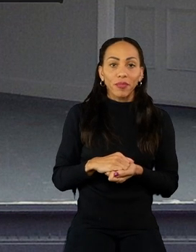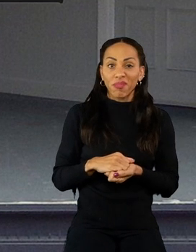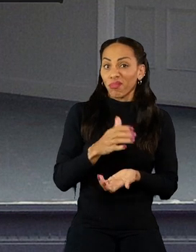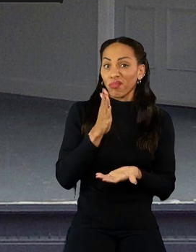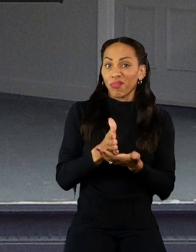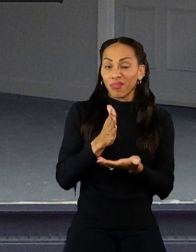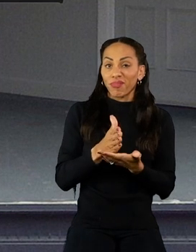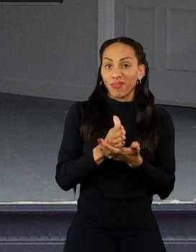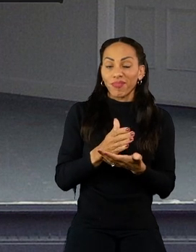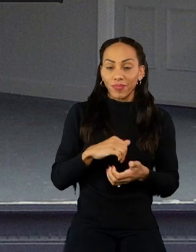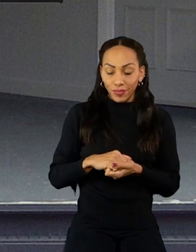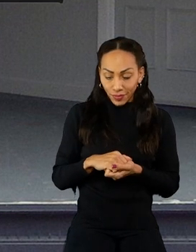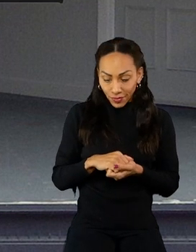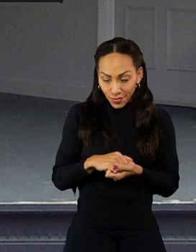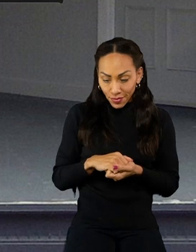that kind of key thing.